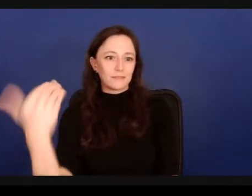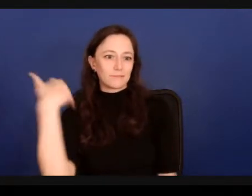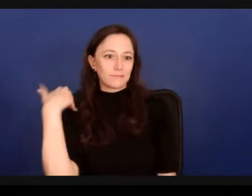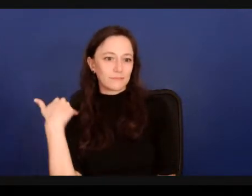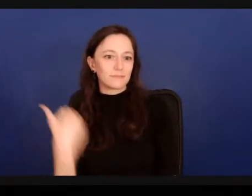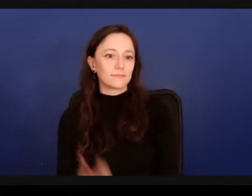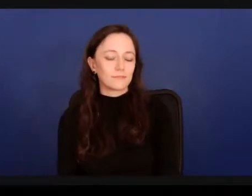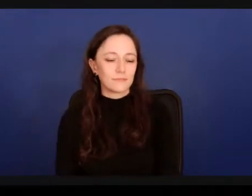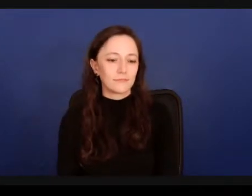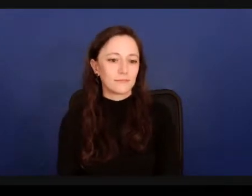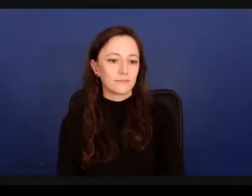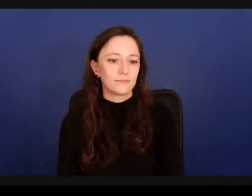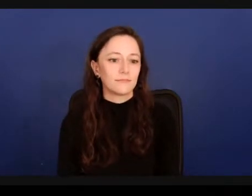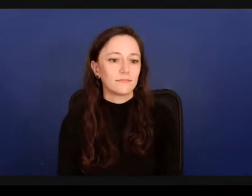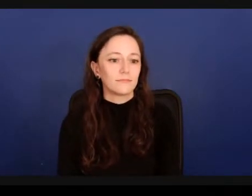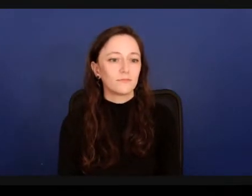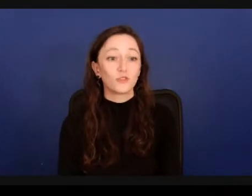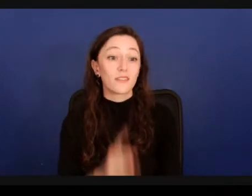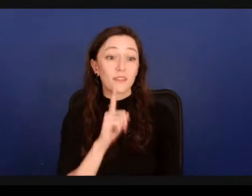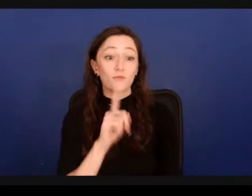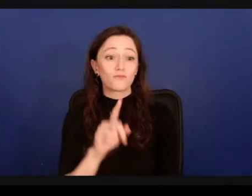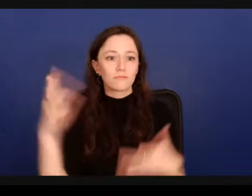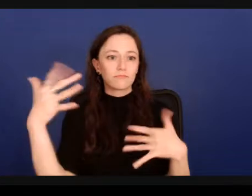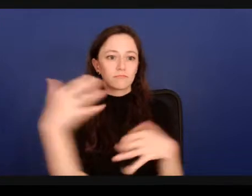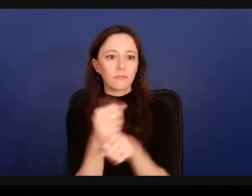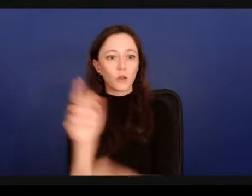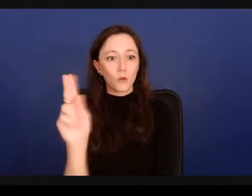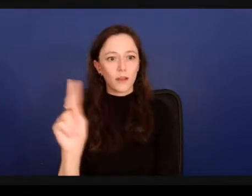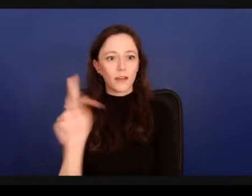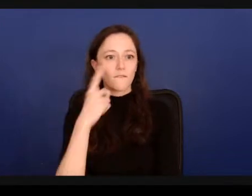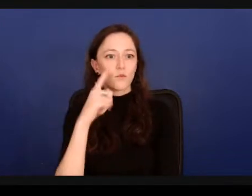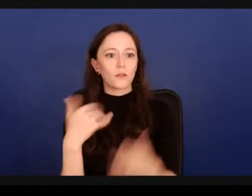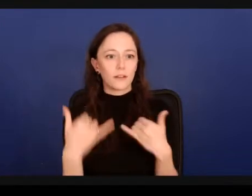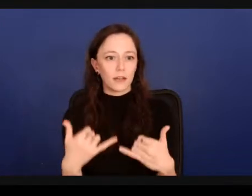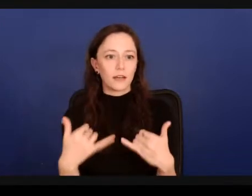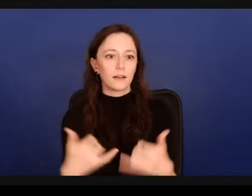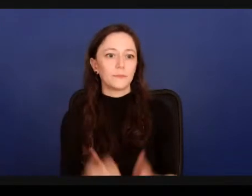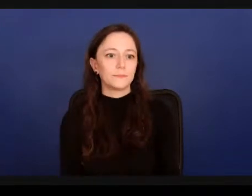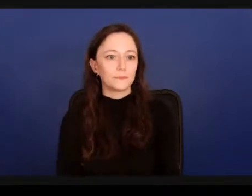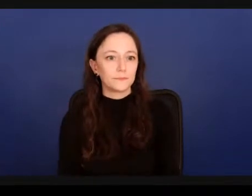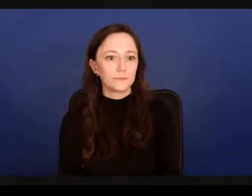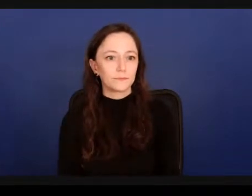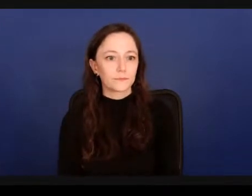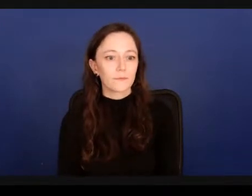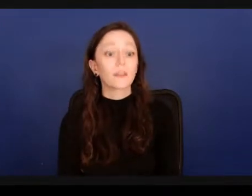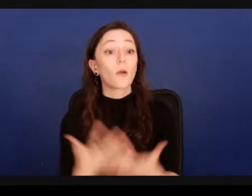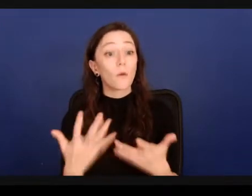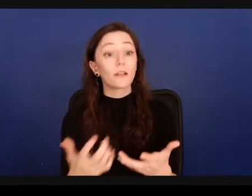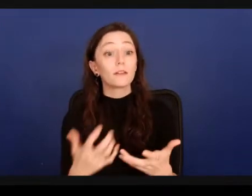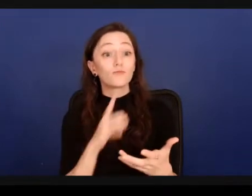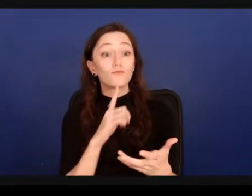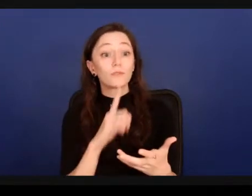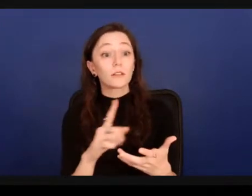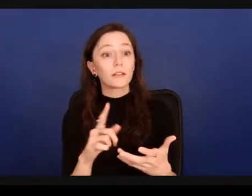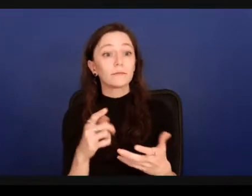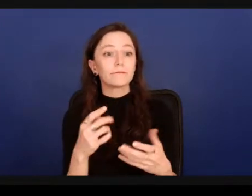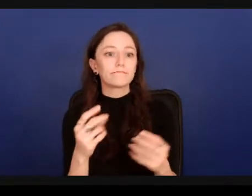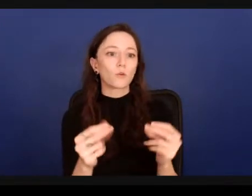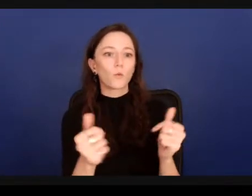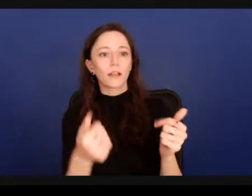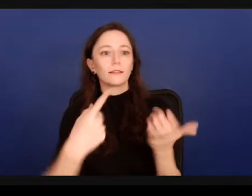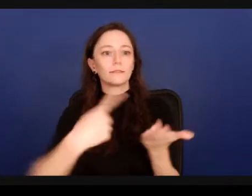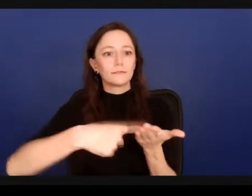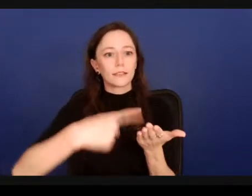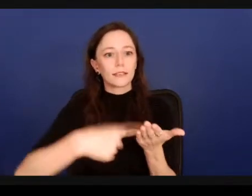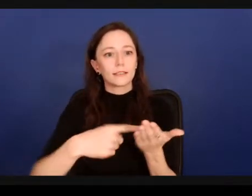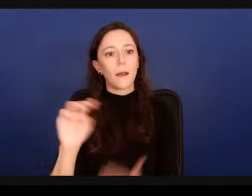So that can wrap up Kilauea for us today. I wanted to quickly summarize Mauna Loa once again. Here's a summit view of